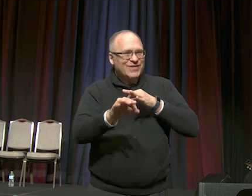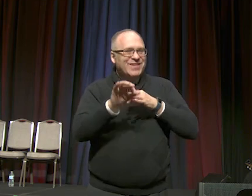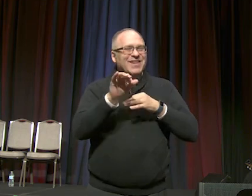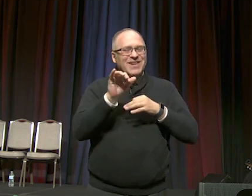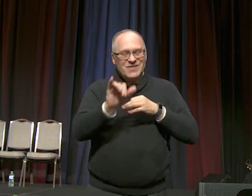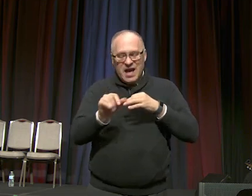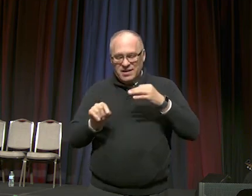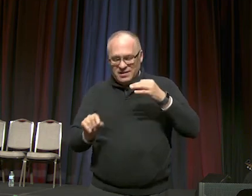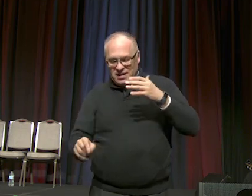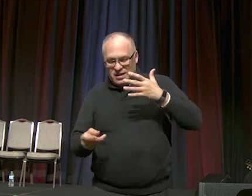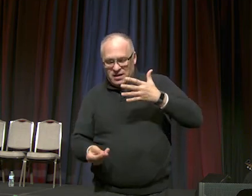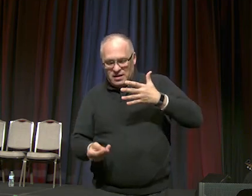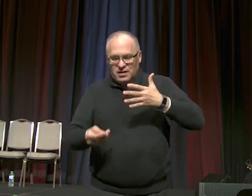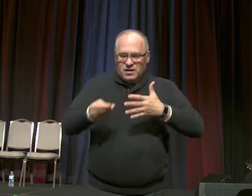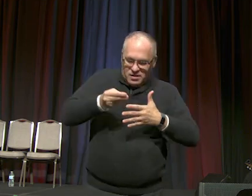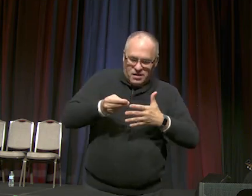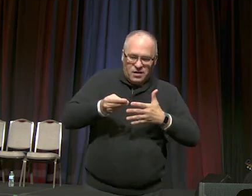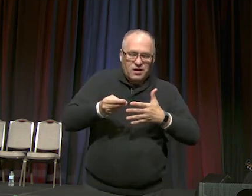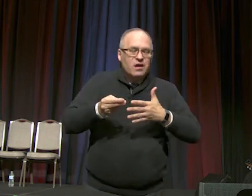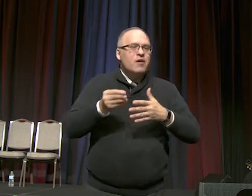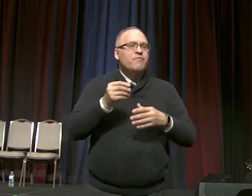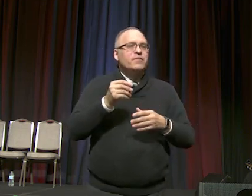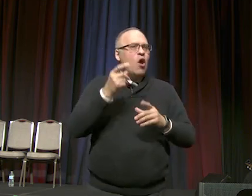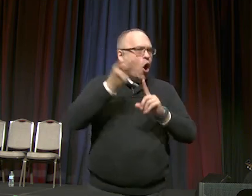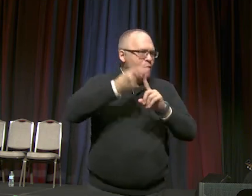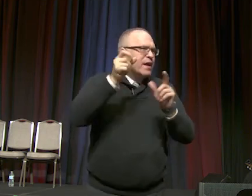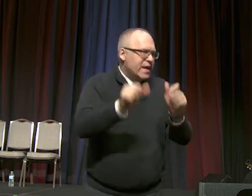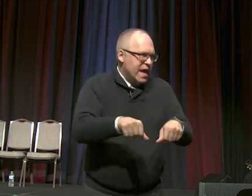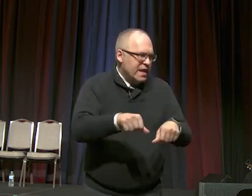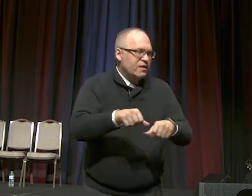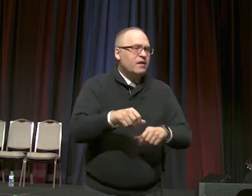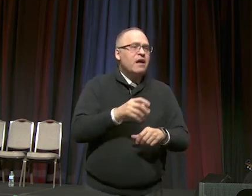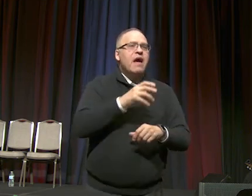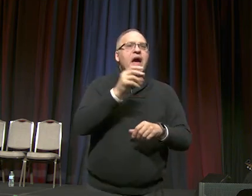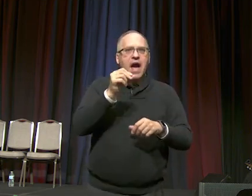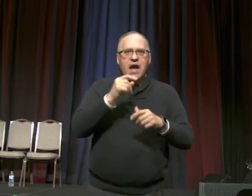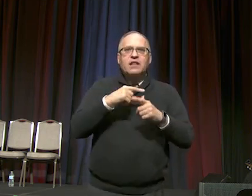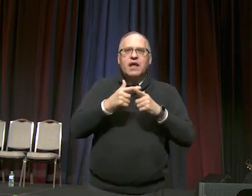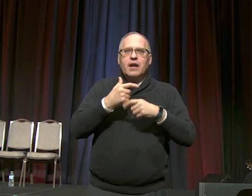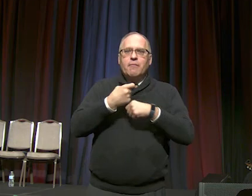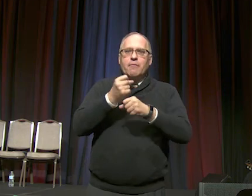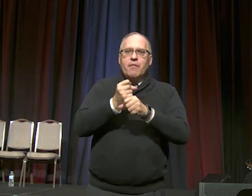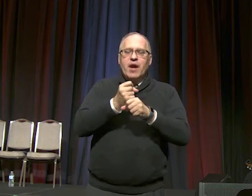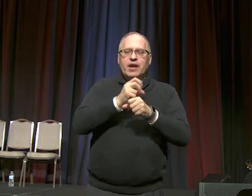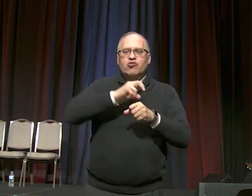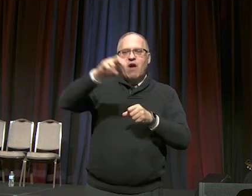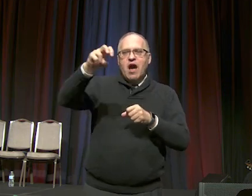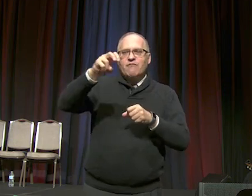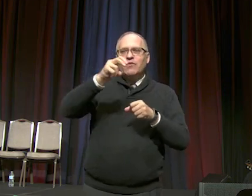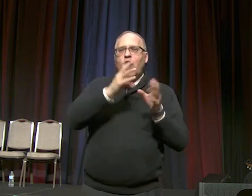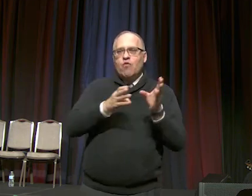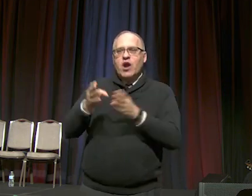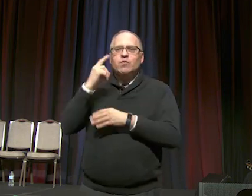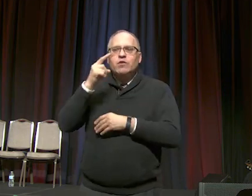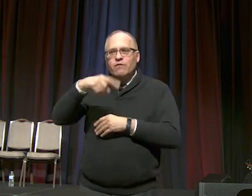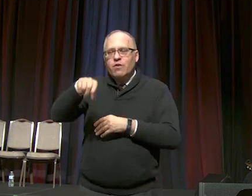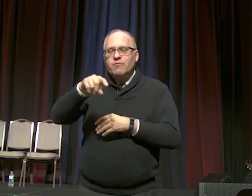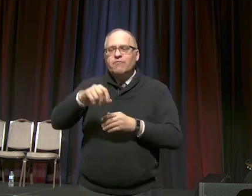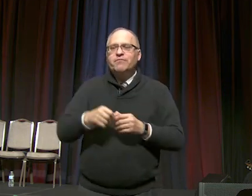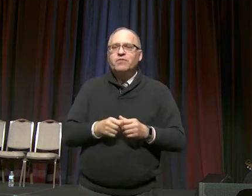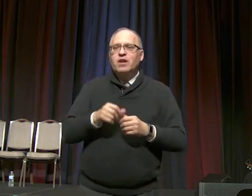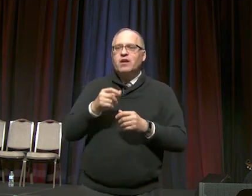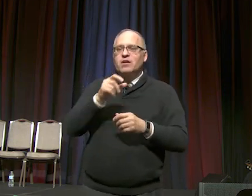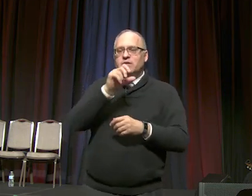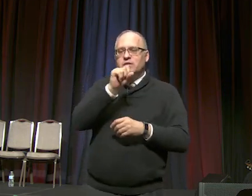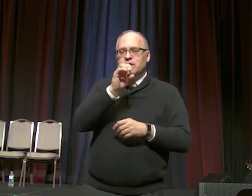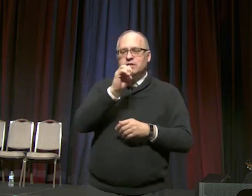into the position automatically and begin making travel arrangements. That notification comes from the secretary